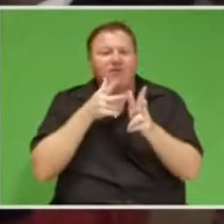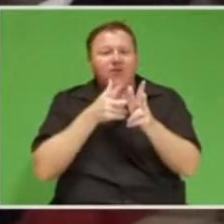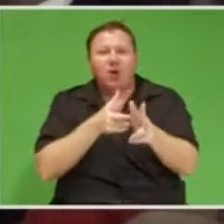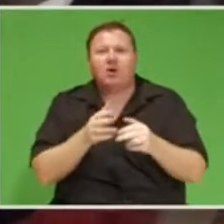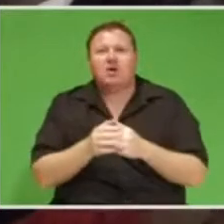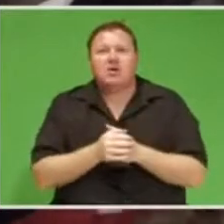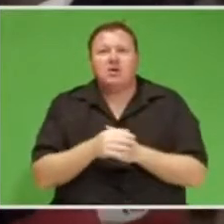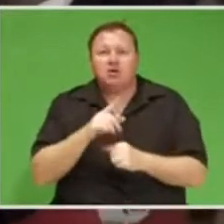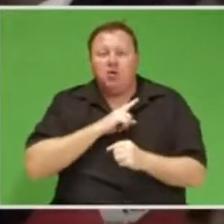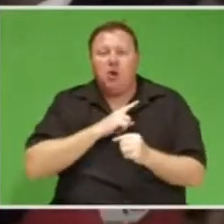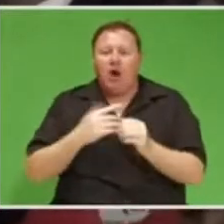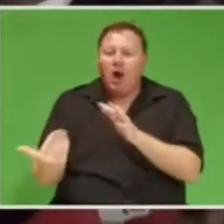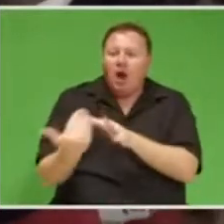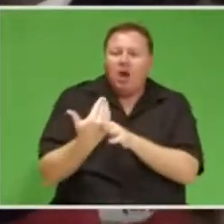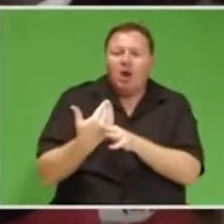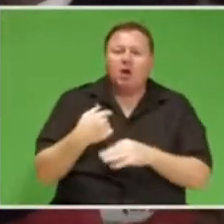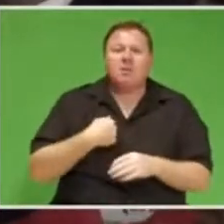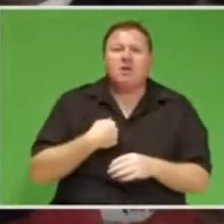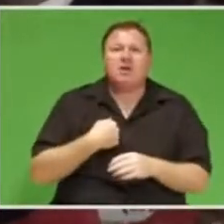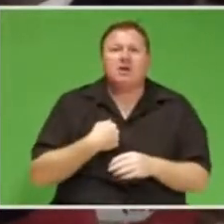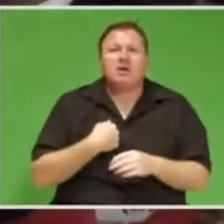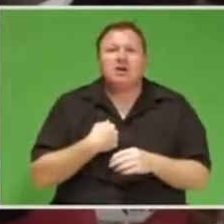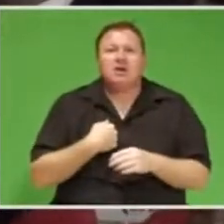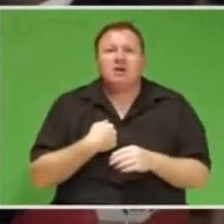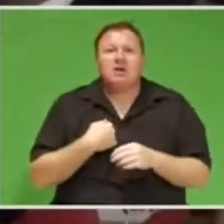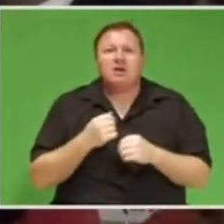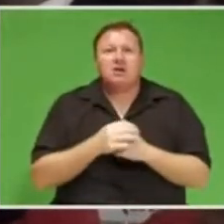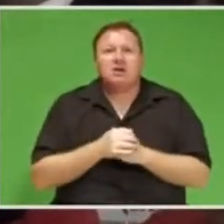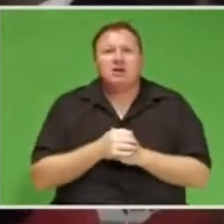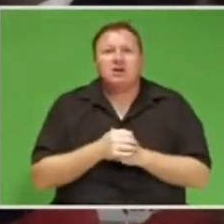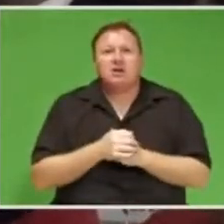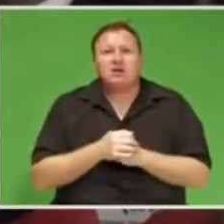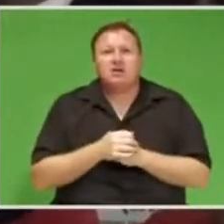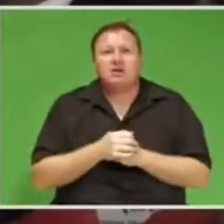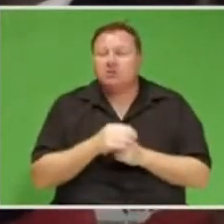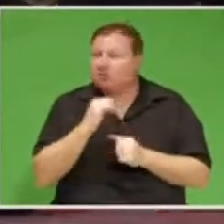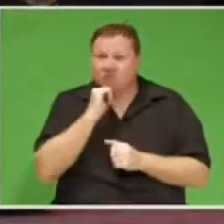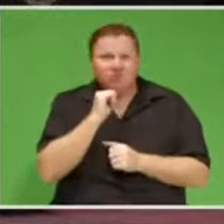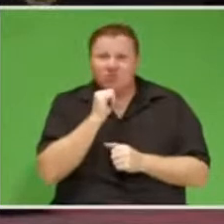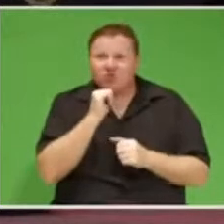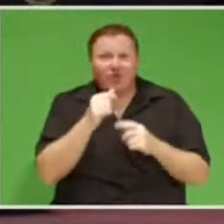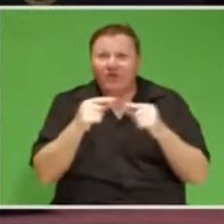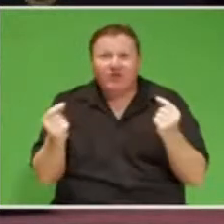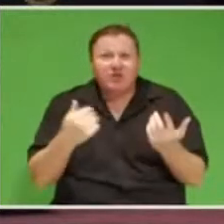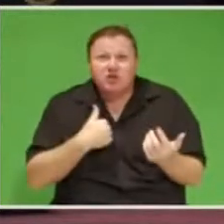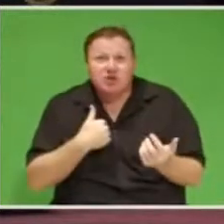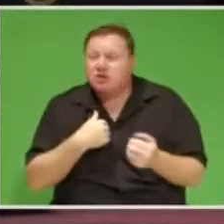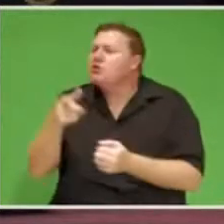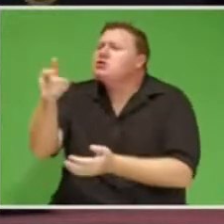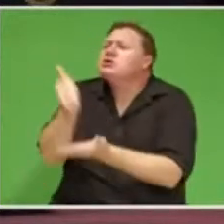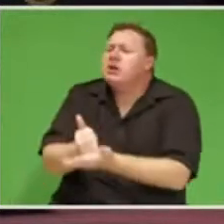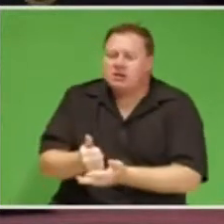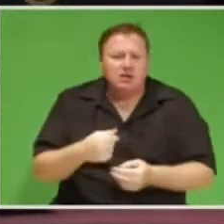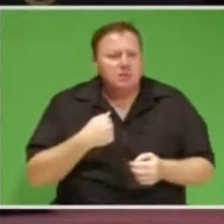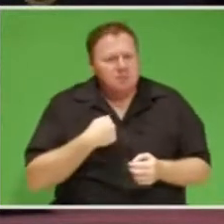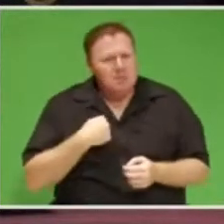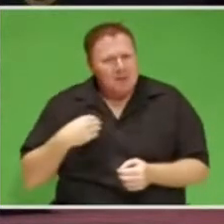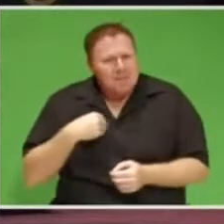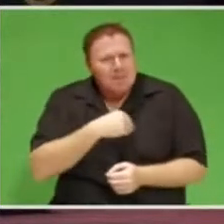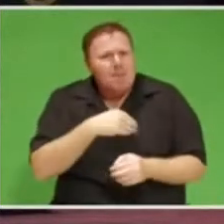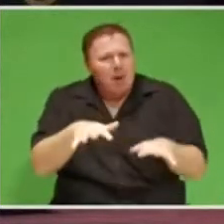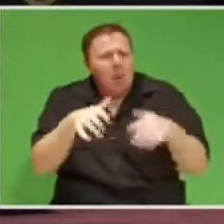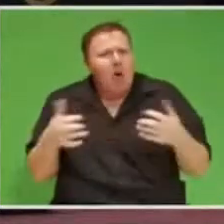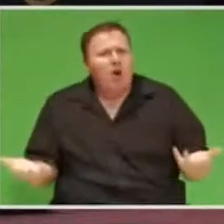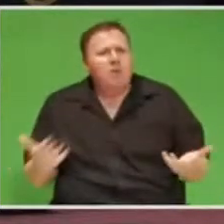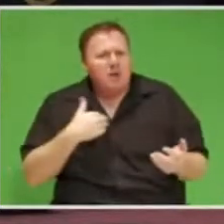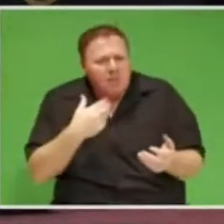please take your seat? I'm not done, Speaker. Honorable Zungula, I'm not done. take Speaker, your seat. I'm a member of Parliament. I've got Honorable